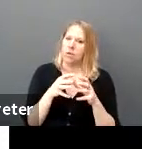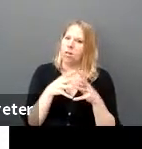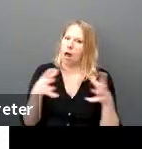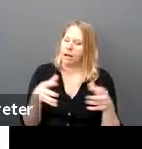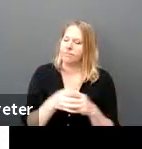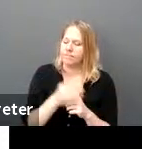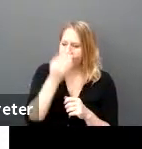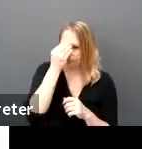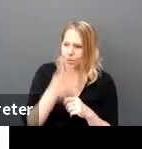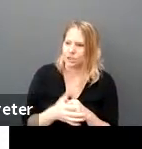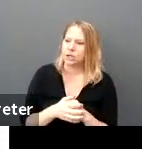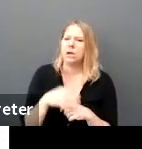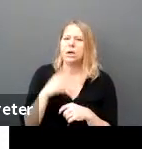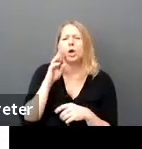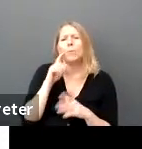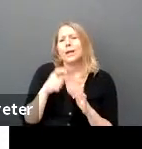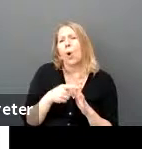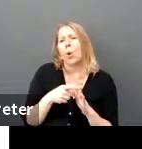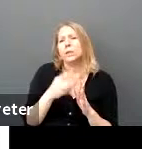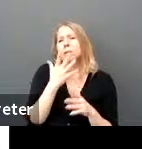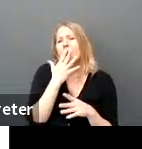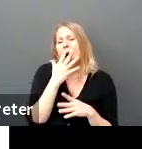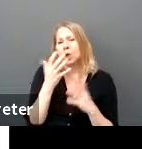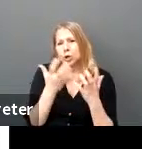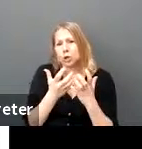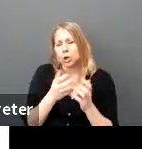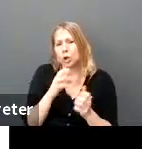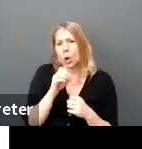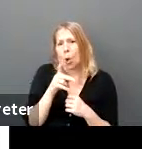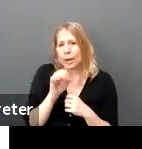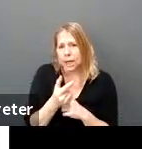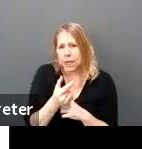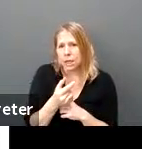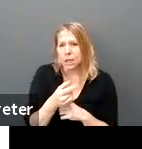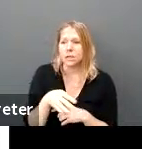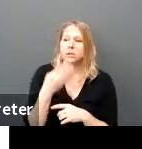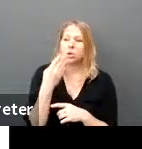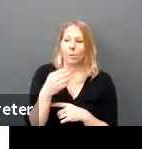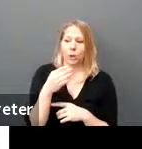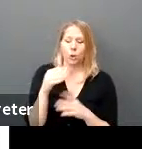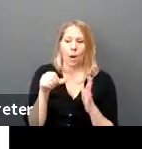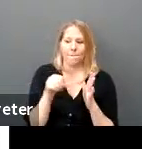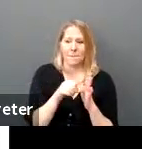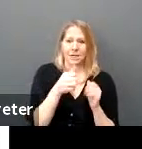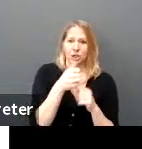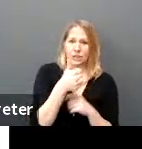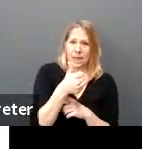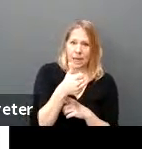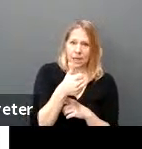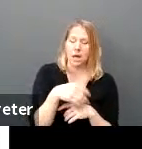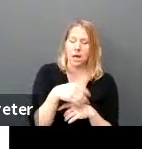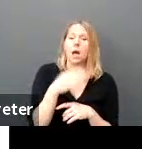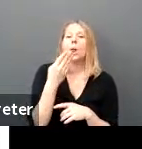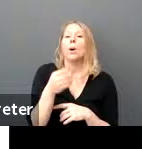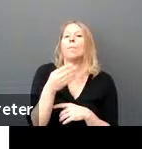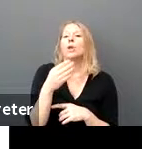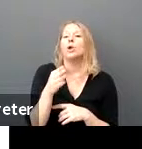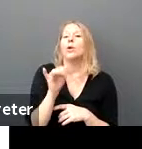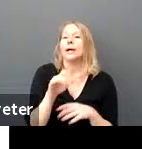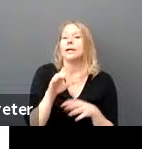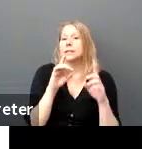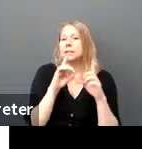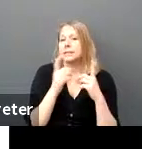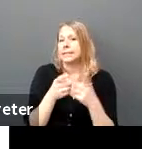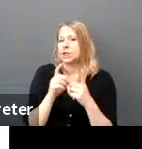You'll also notice color coding here, where you have the blue on page 10, and the blue pieces are the